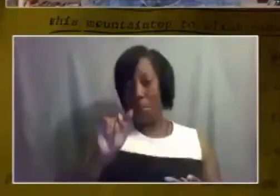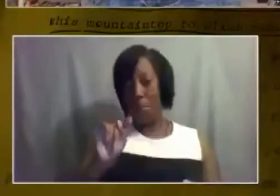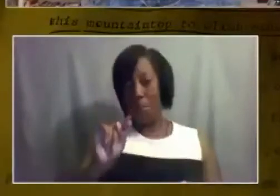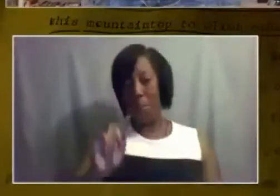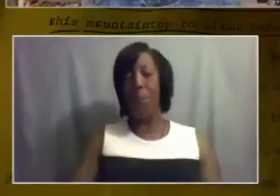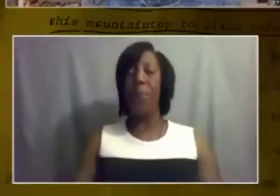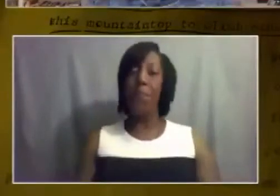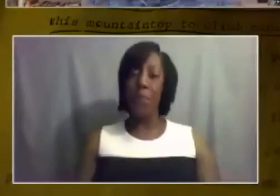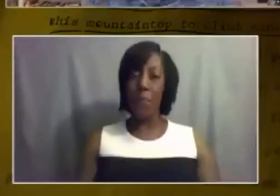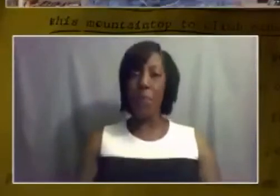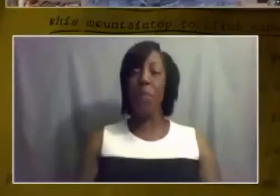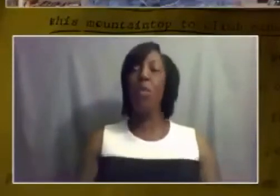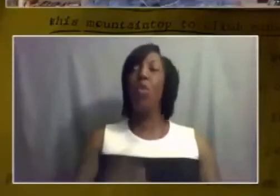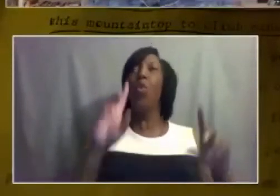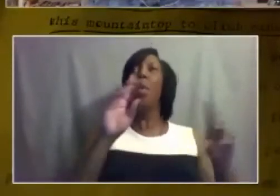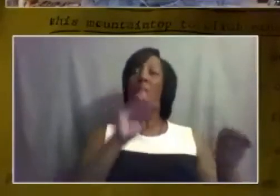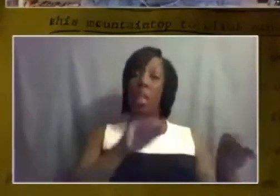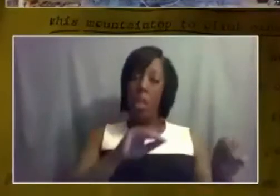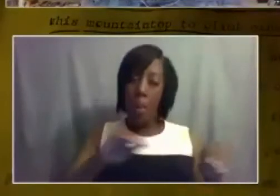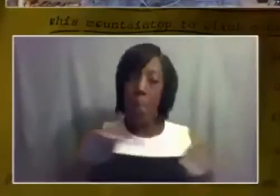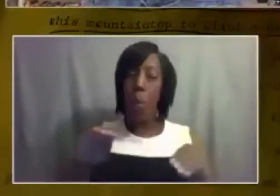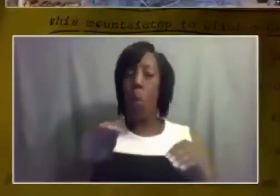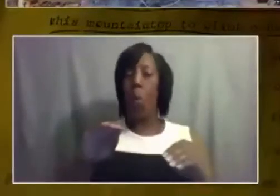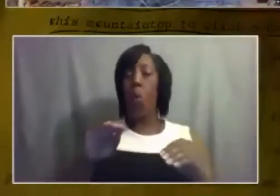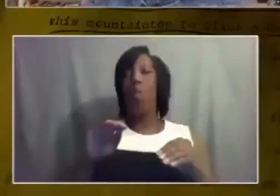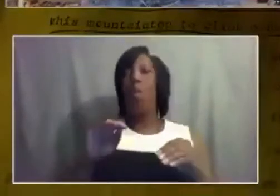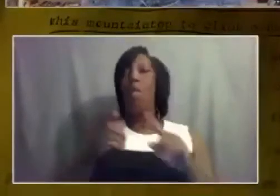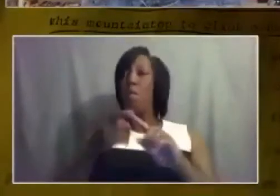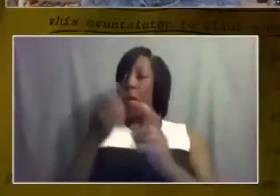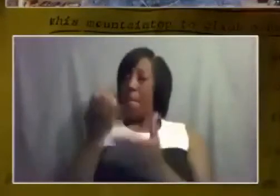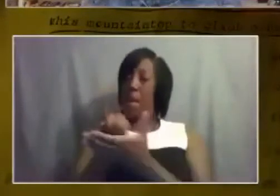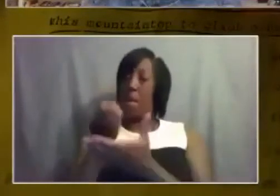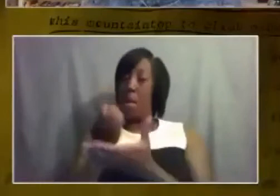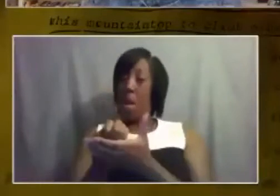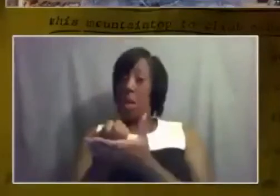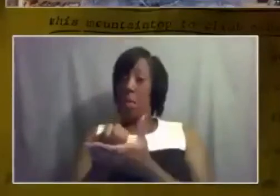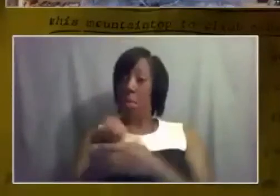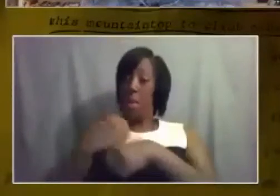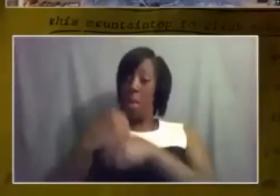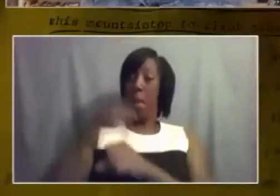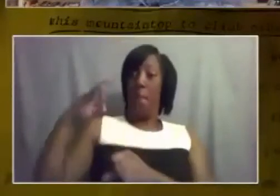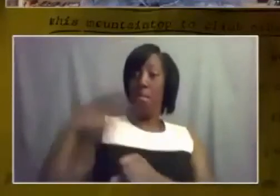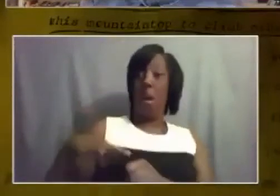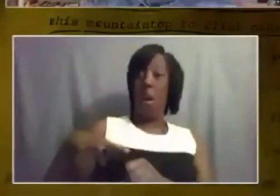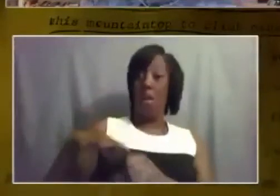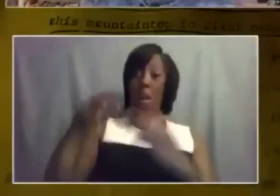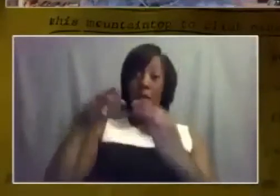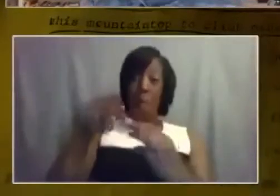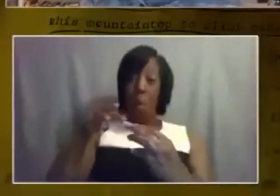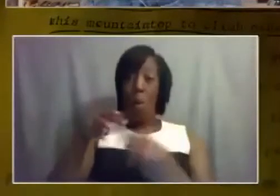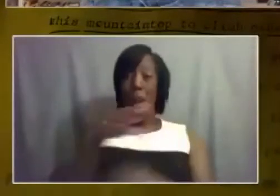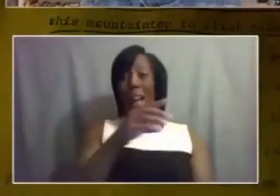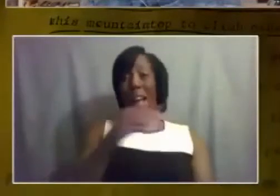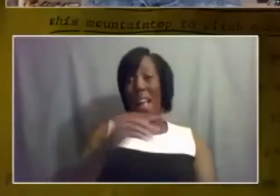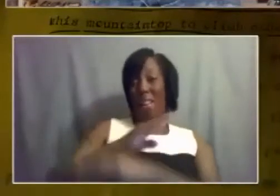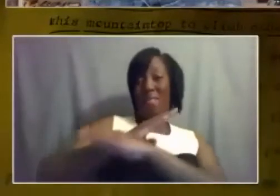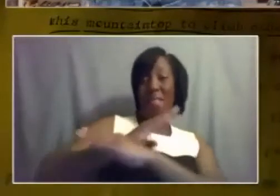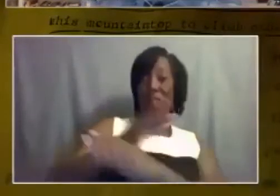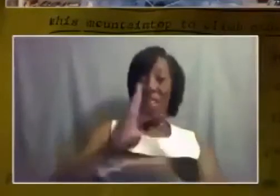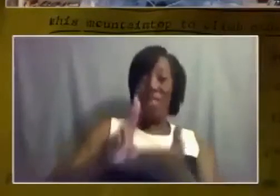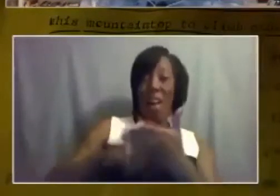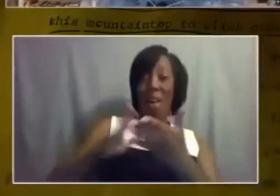an economy where it's not just the big weapons manufacturers that profit from war and the defense contractors or the military